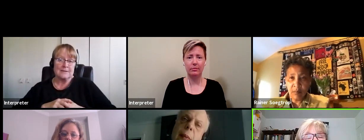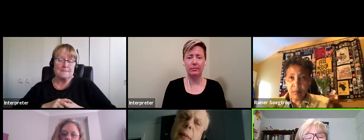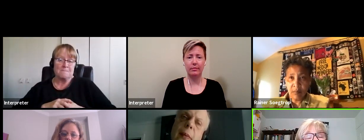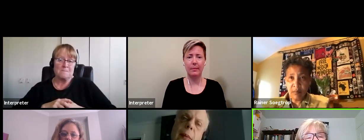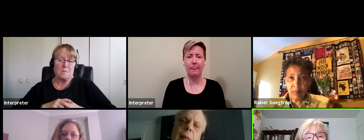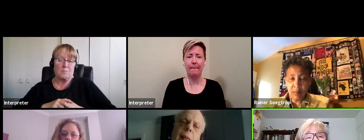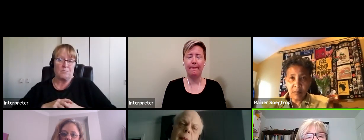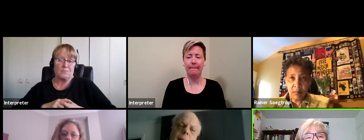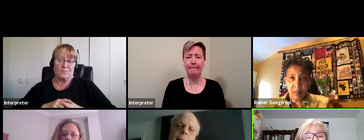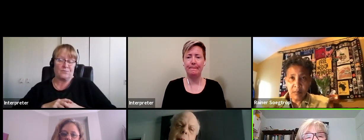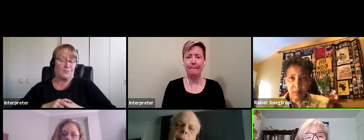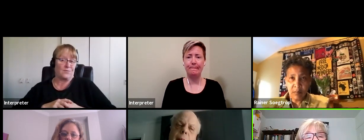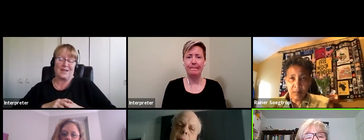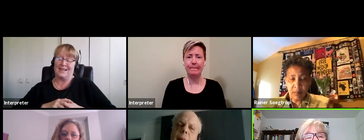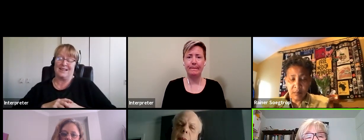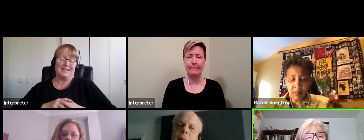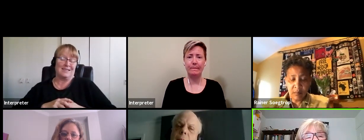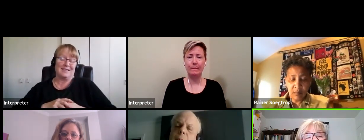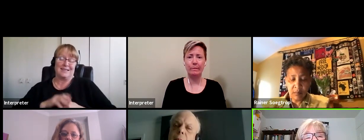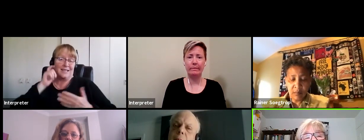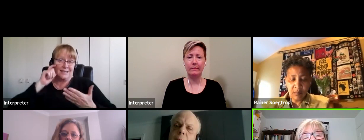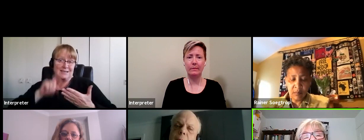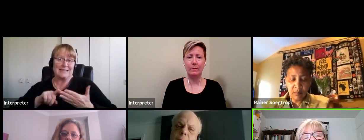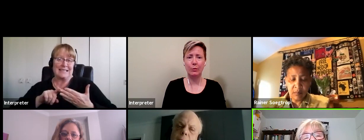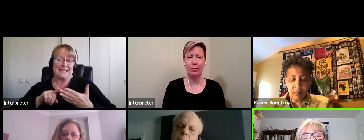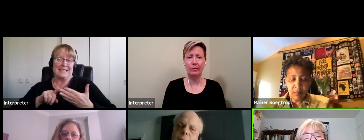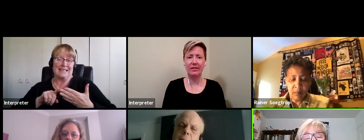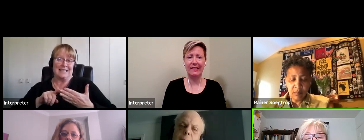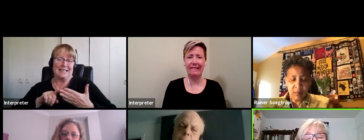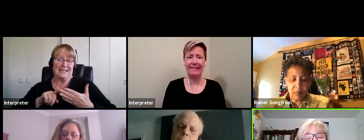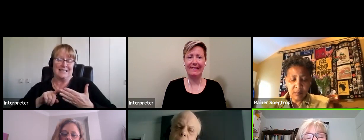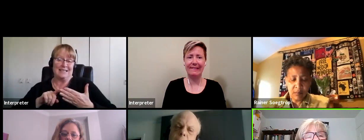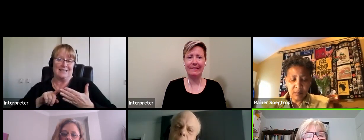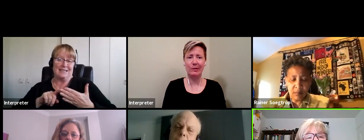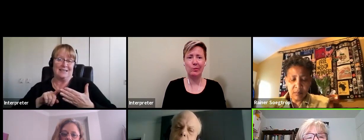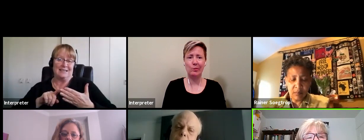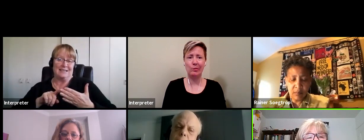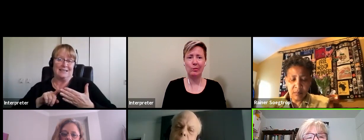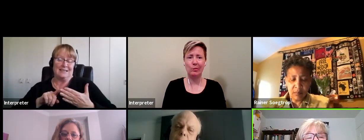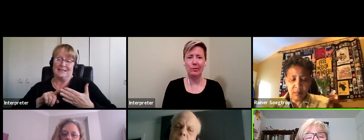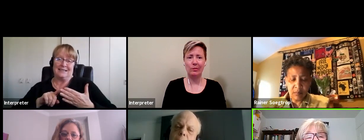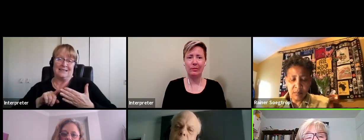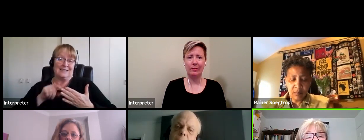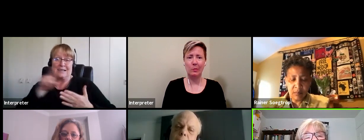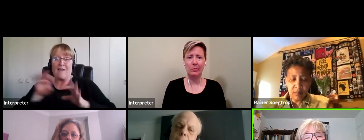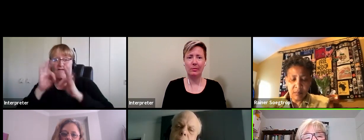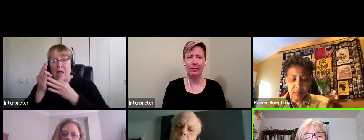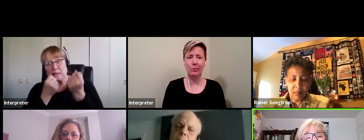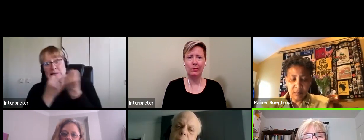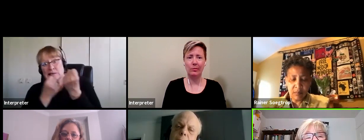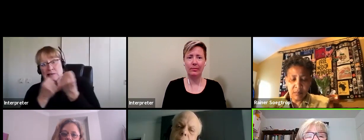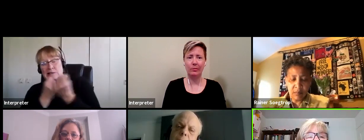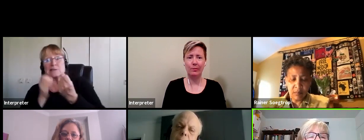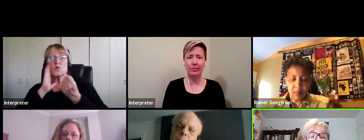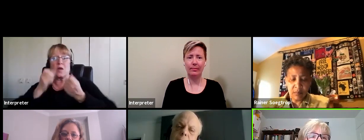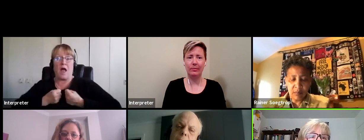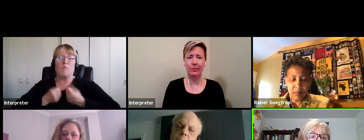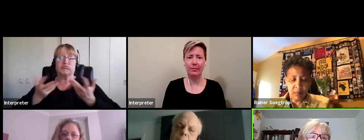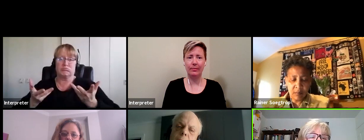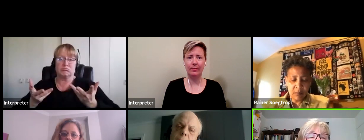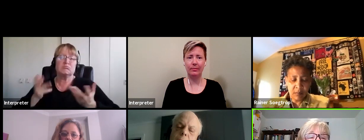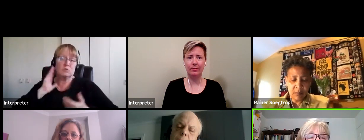we're, certainly seeing that people are really going to be burning out, and that is quite concerning for